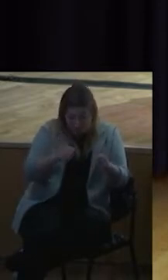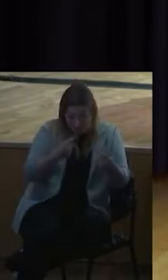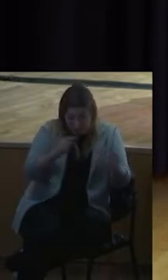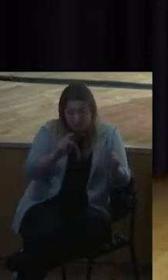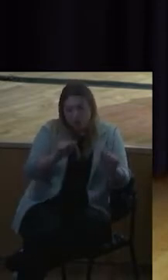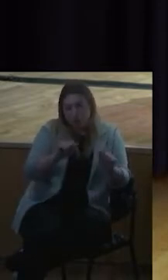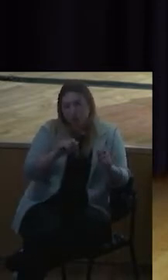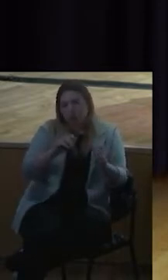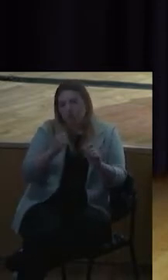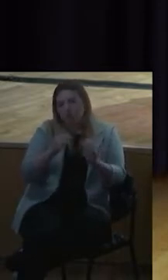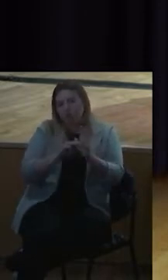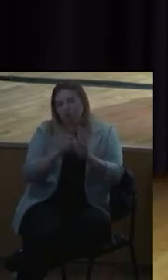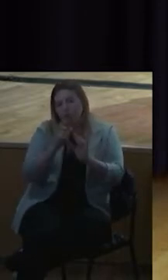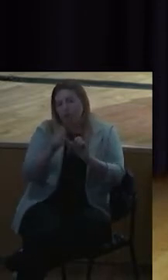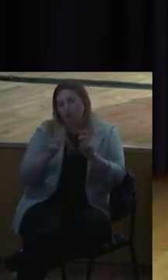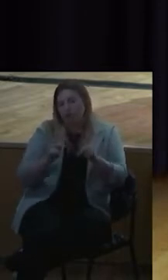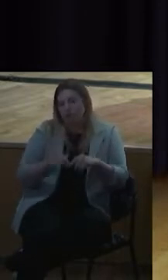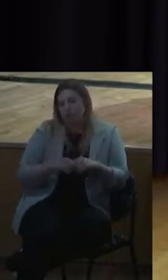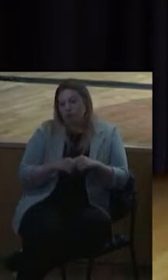for other people to follow.